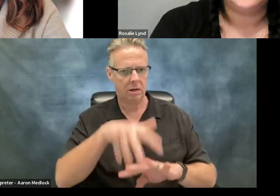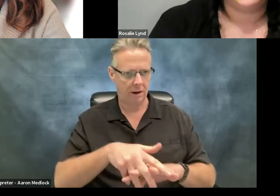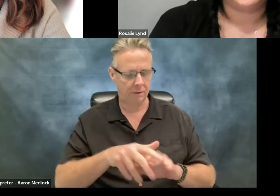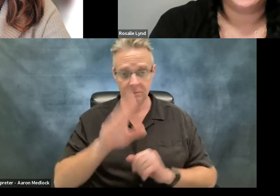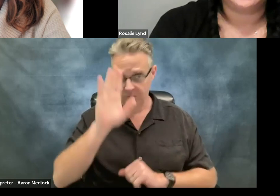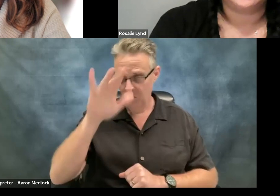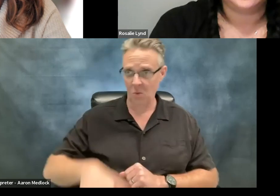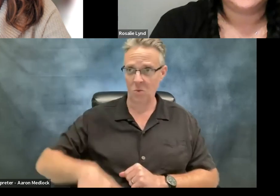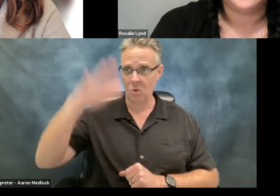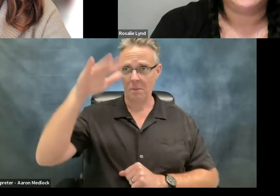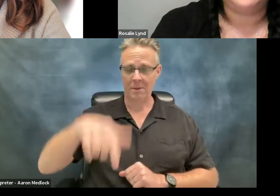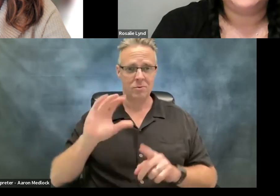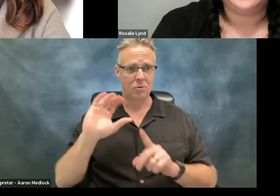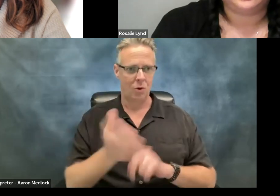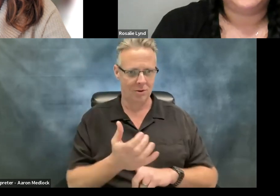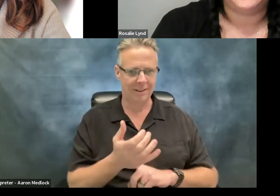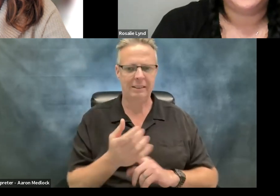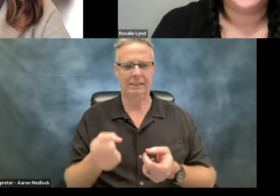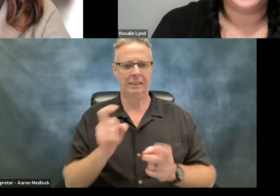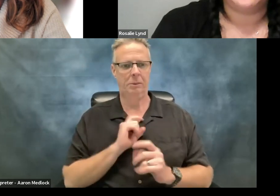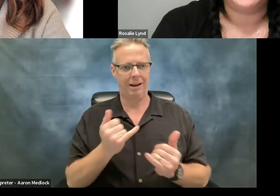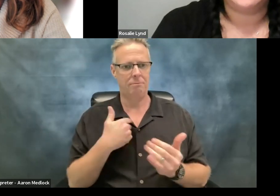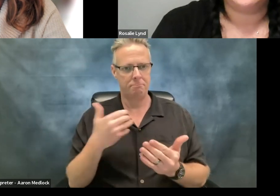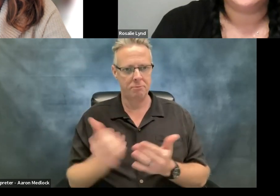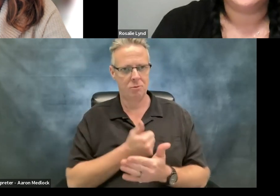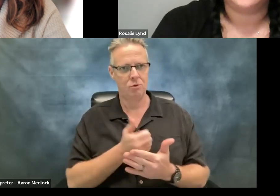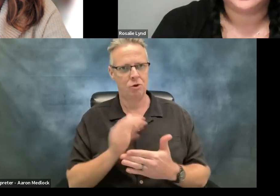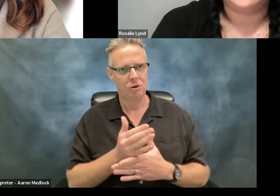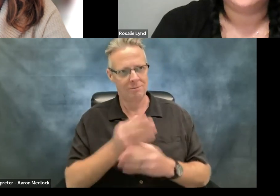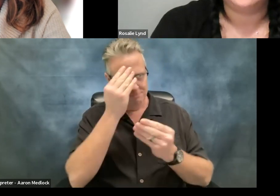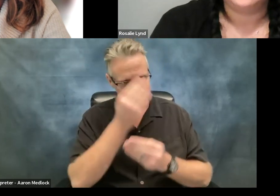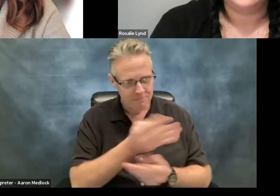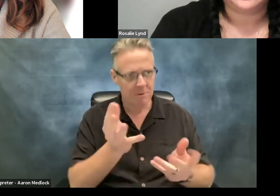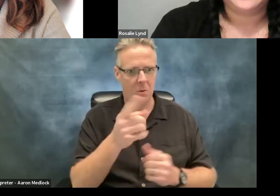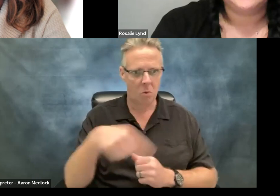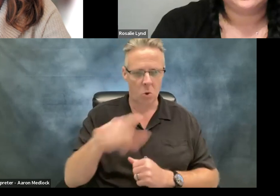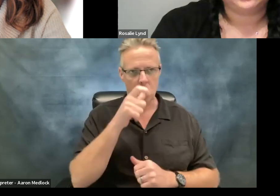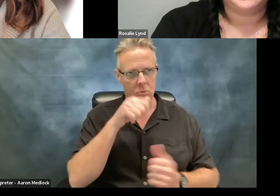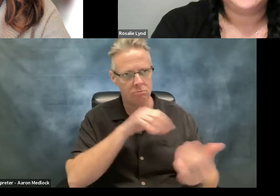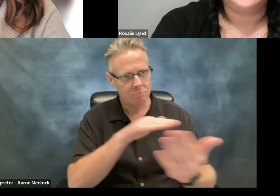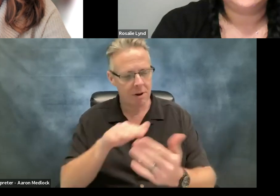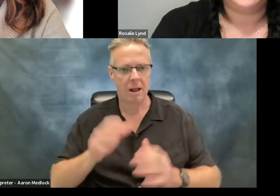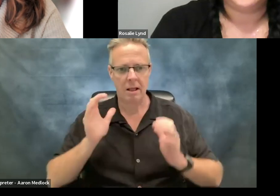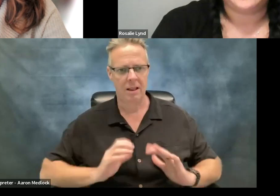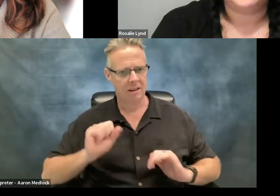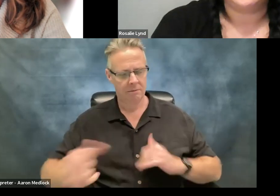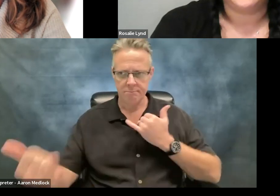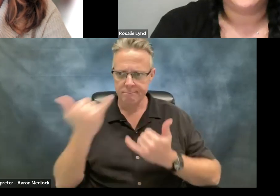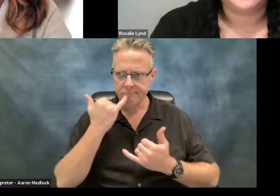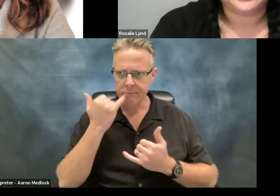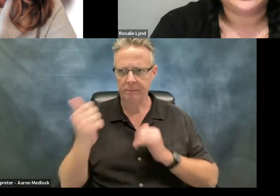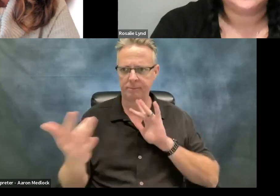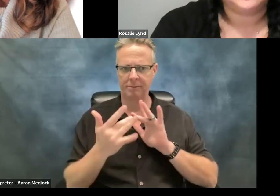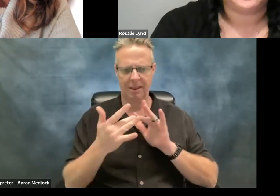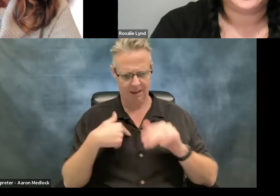growing up in this culture has now given me the opportunity to share it with others on the line. Clients can call in and connect with a counselor